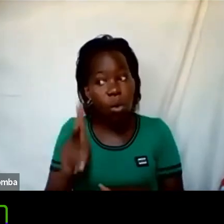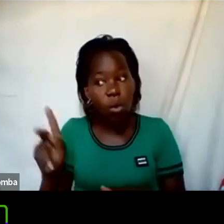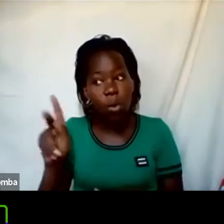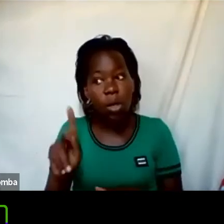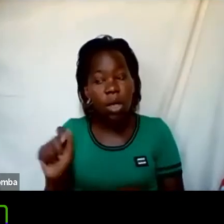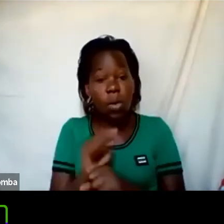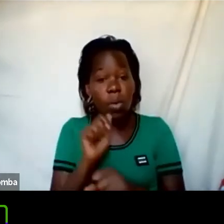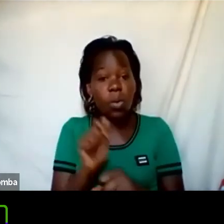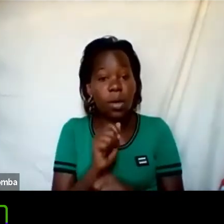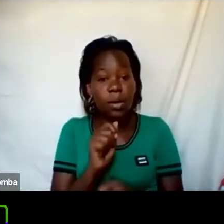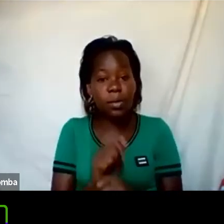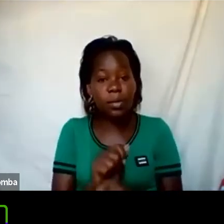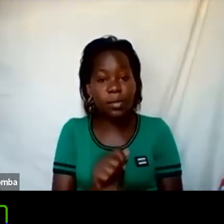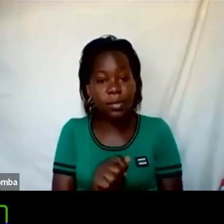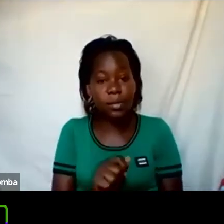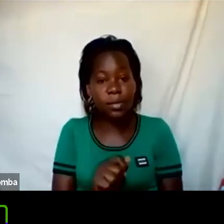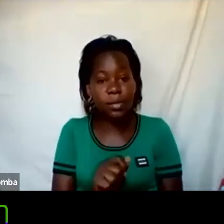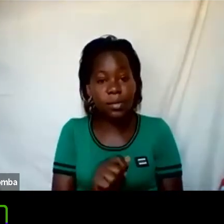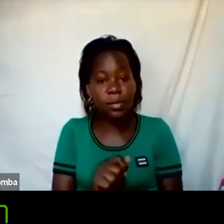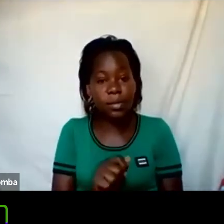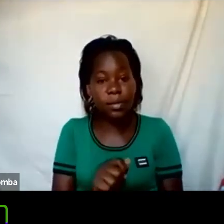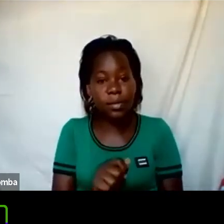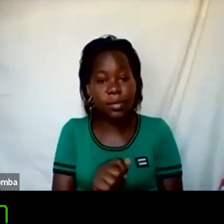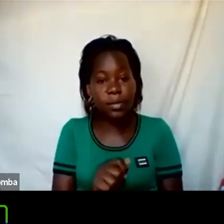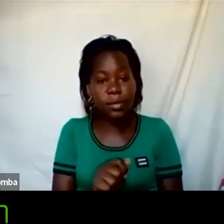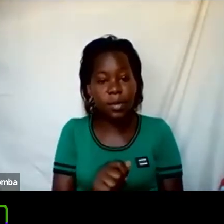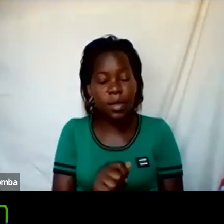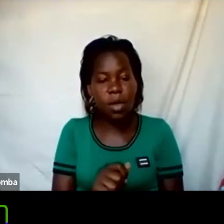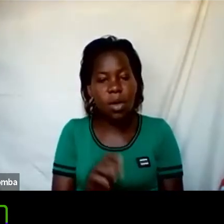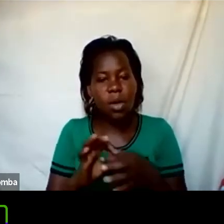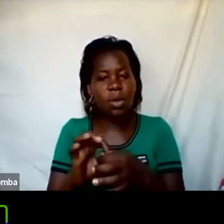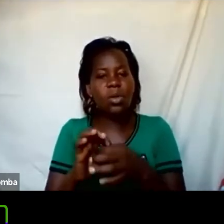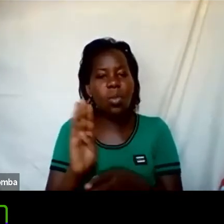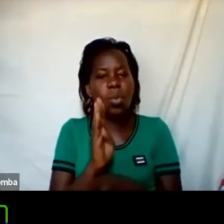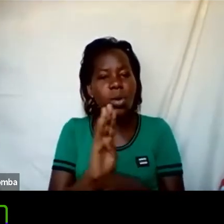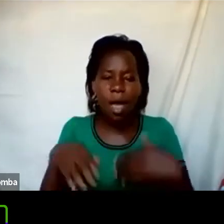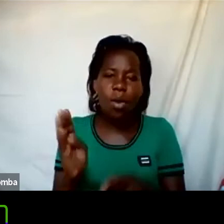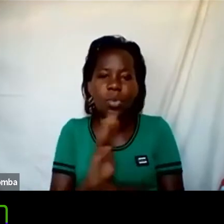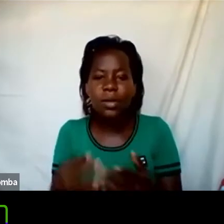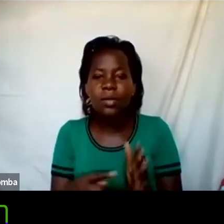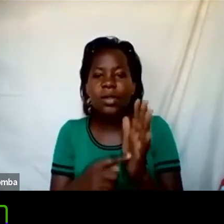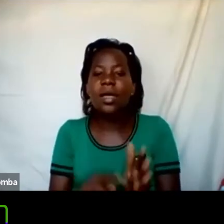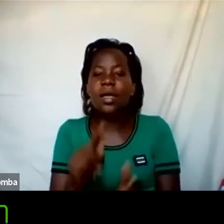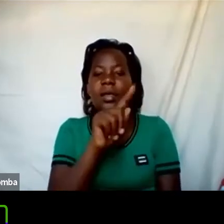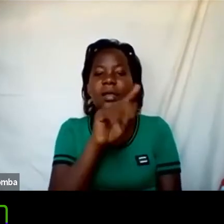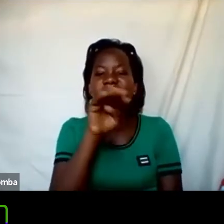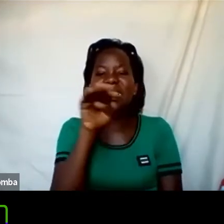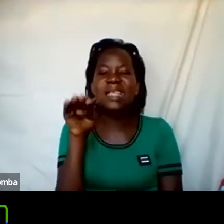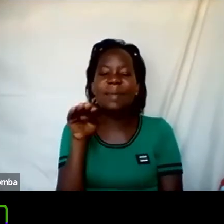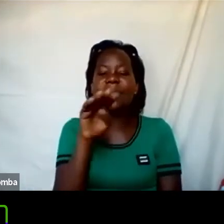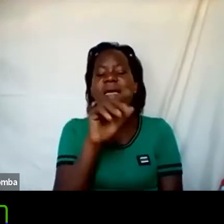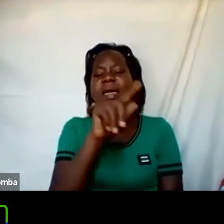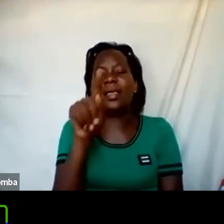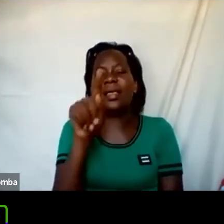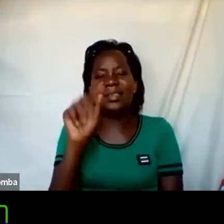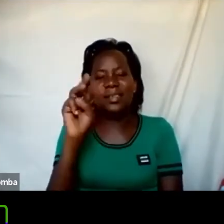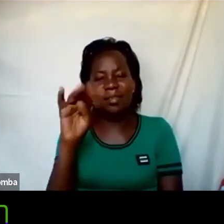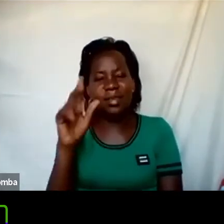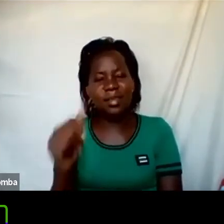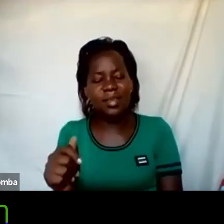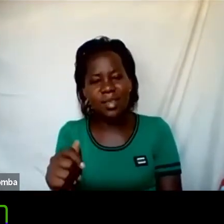a Burundi, understand how Burundi is constituted. I was in markets like Zambia, which are very liberal, and